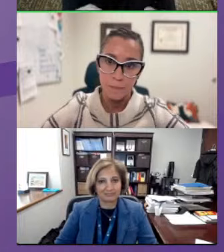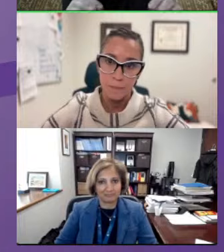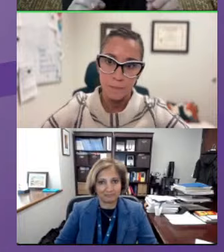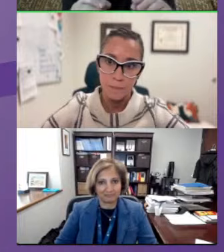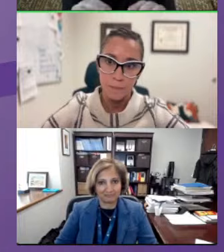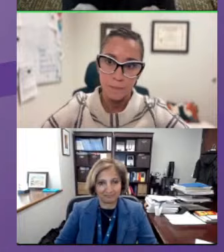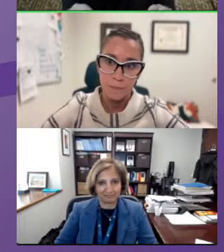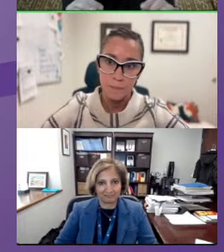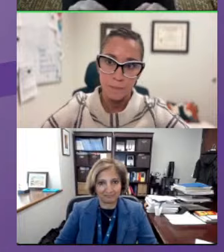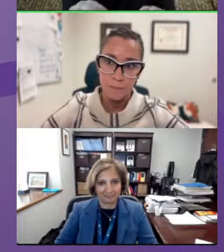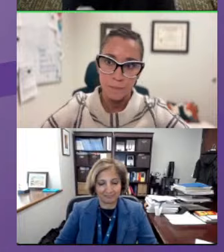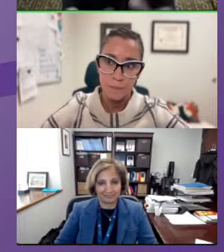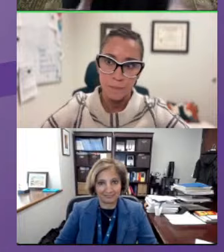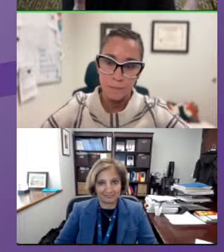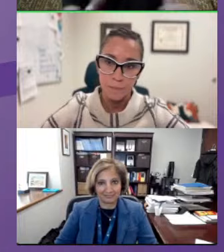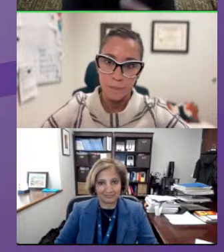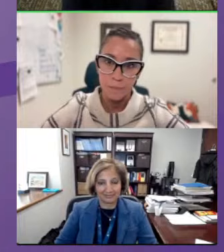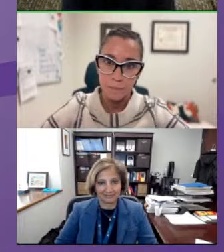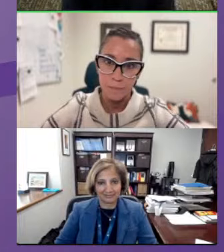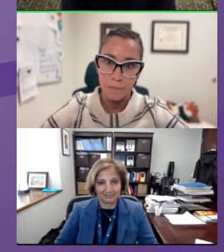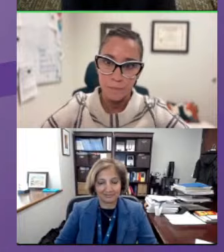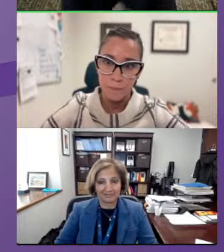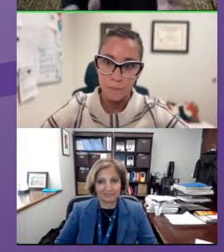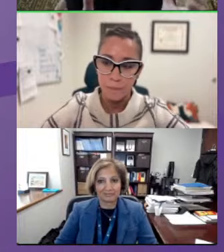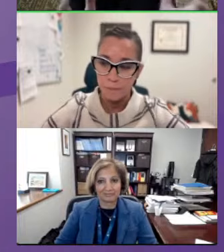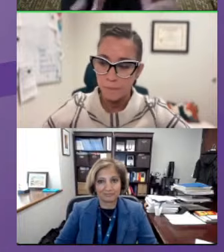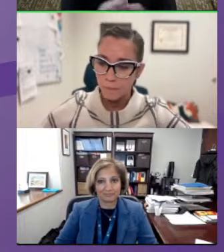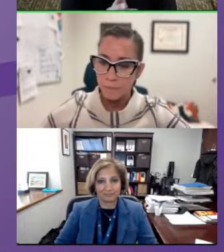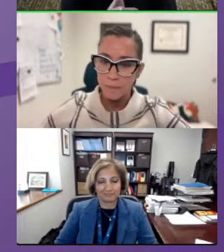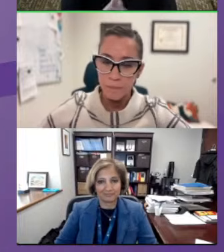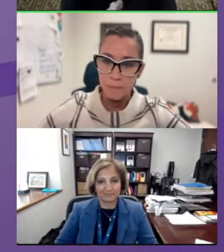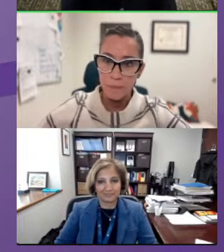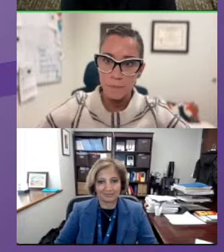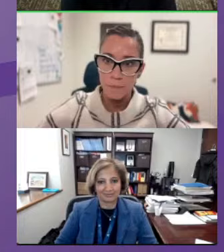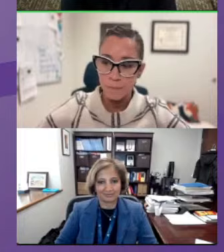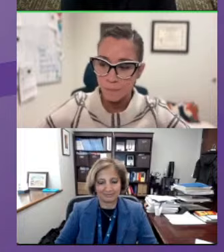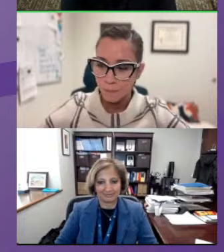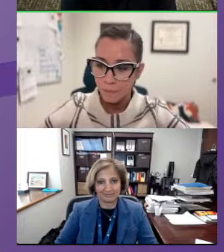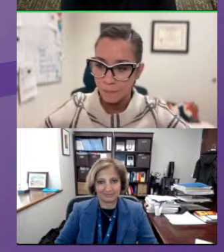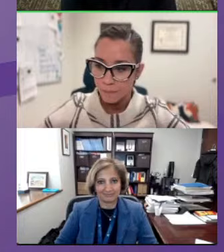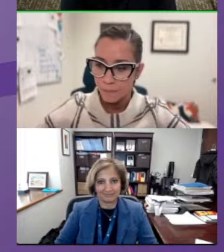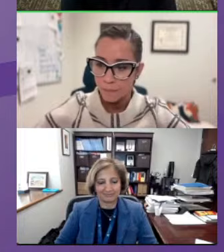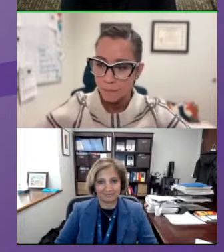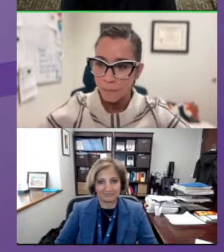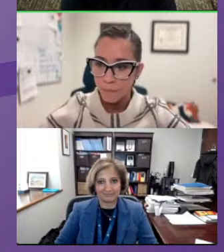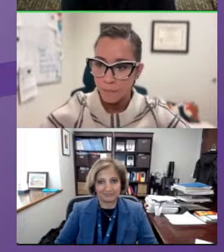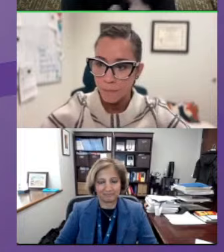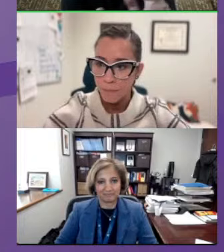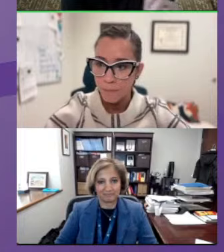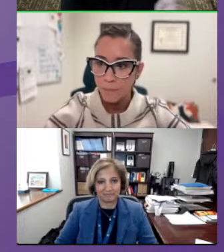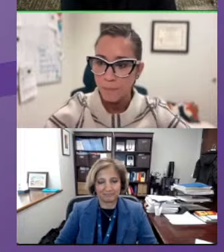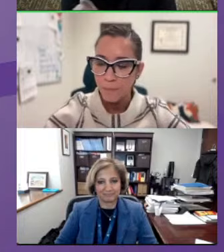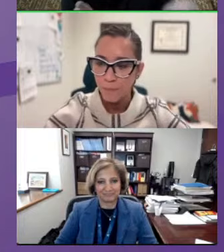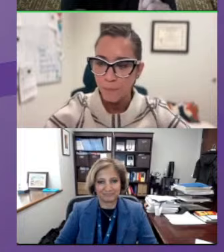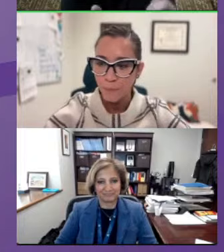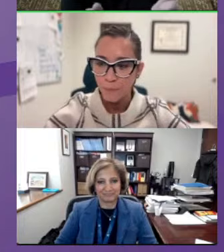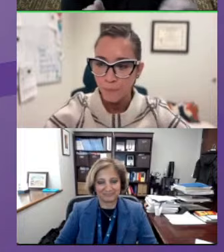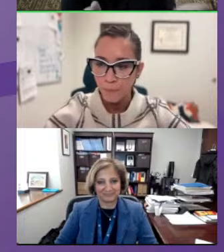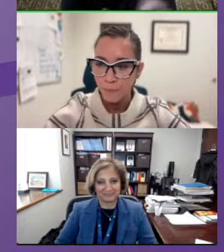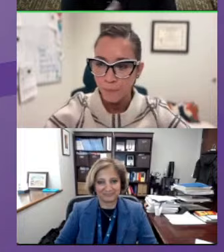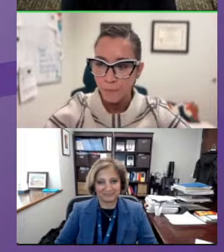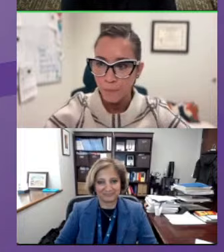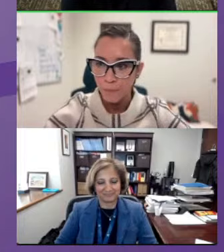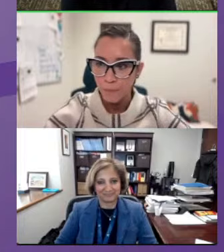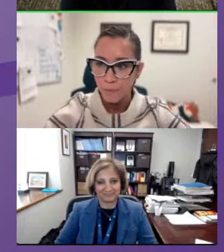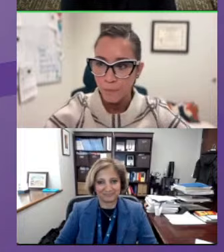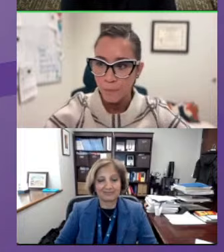on a very sort of small scale or local scale. We're still not great at understanding what's occurring and